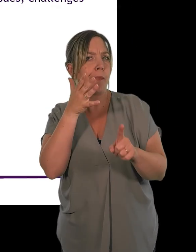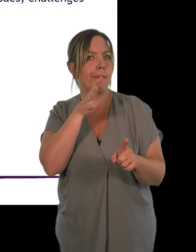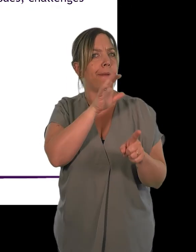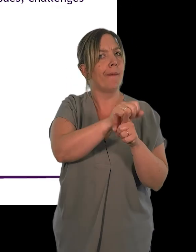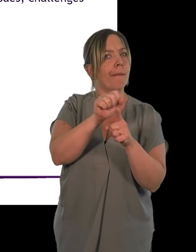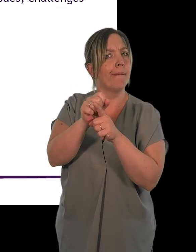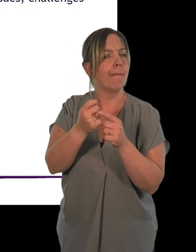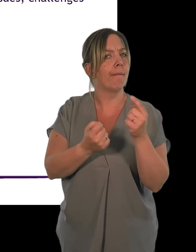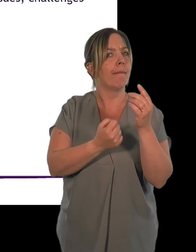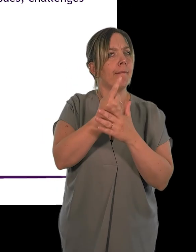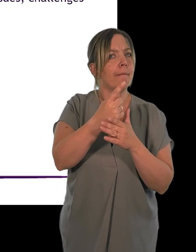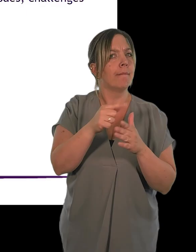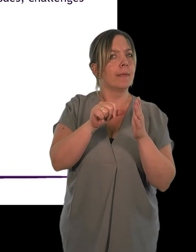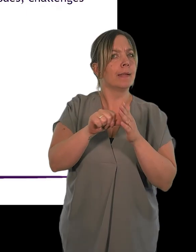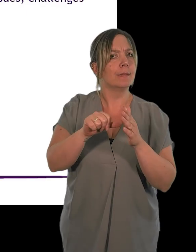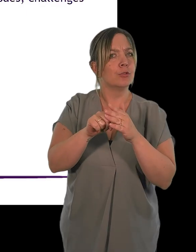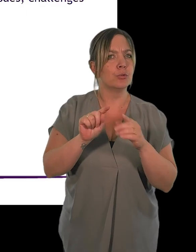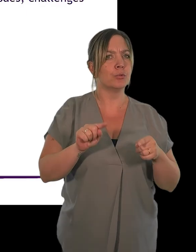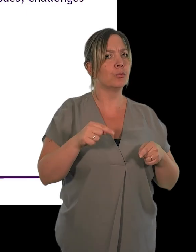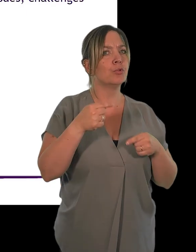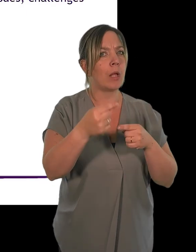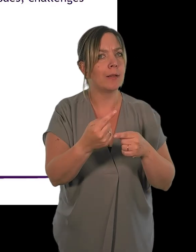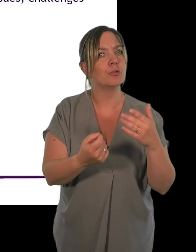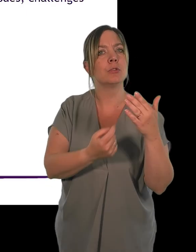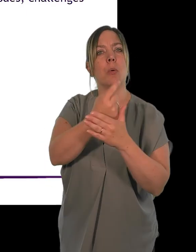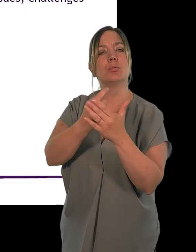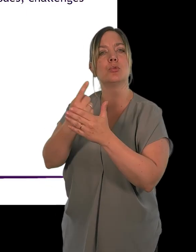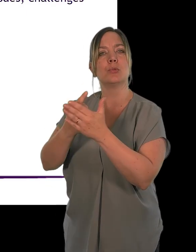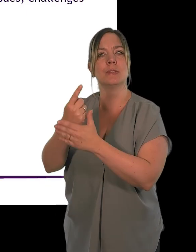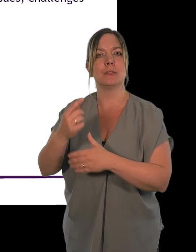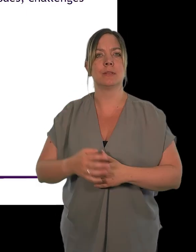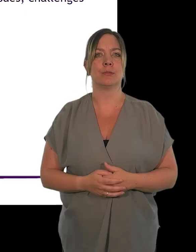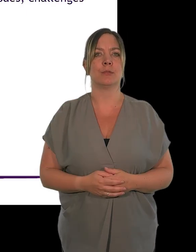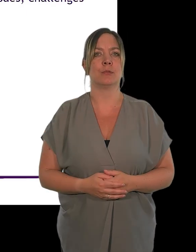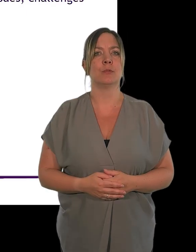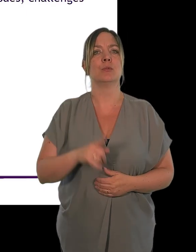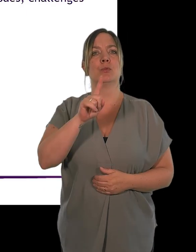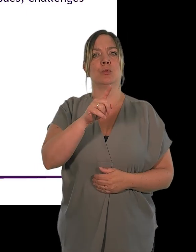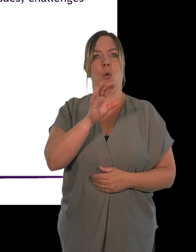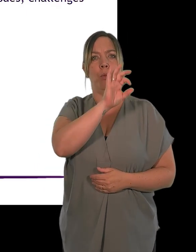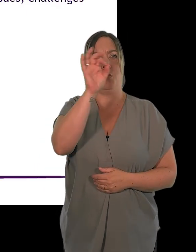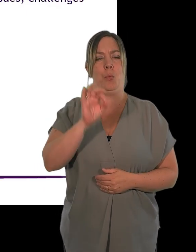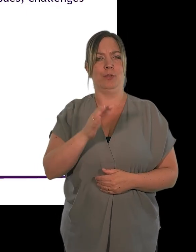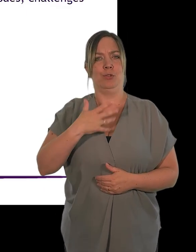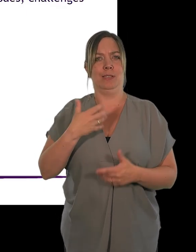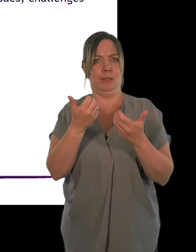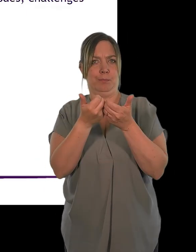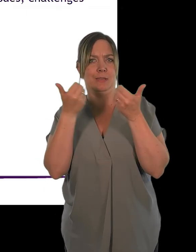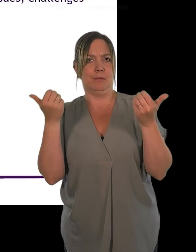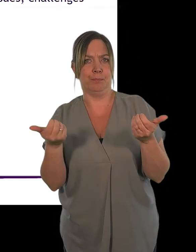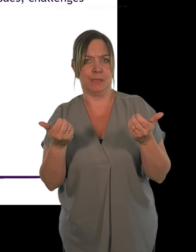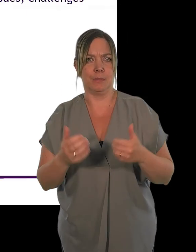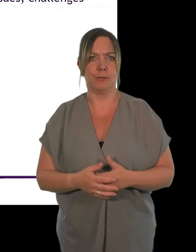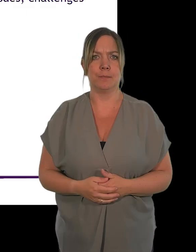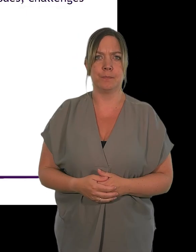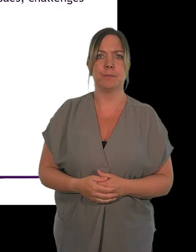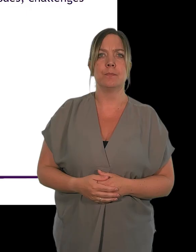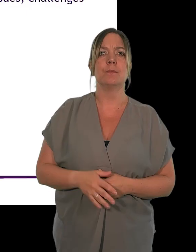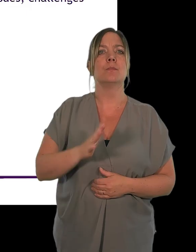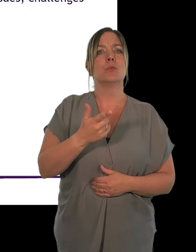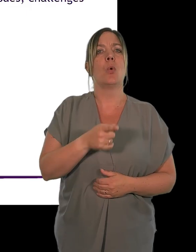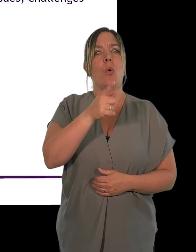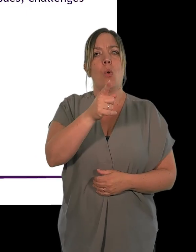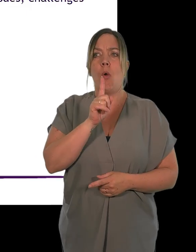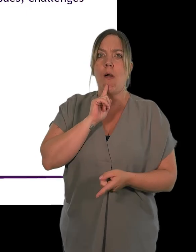diagnose issues, challenges and opportunities. So let's break this question up. So for coverage of this